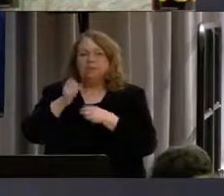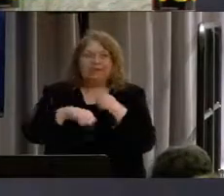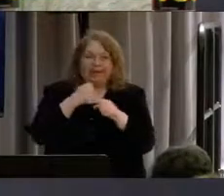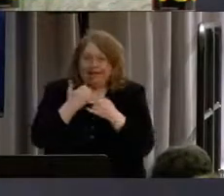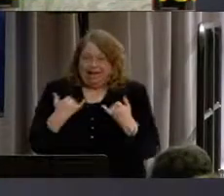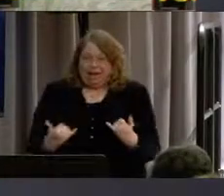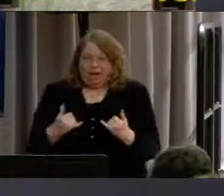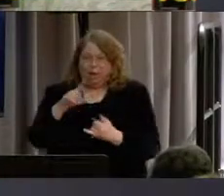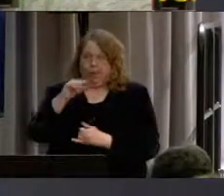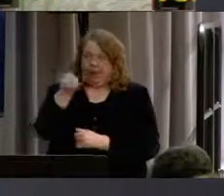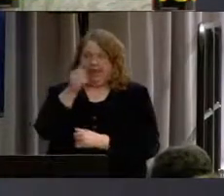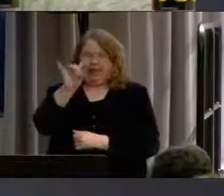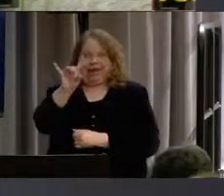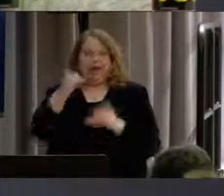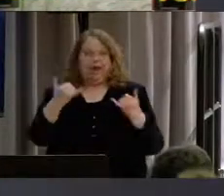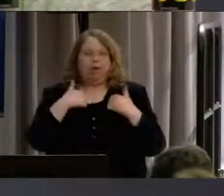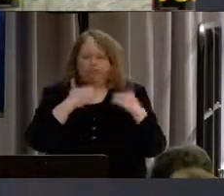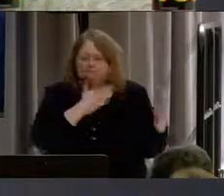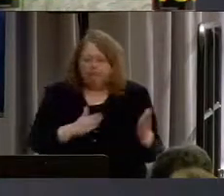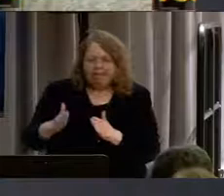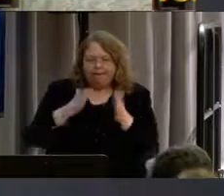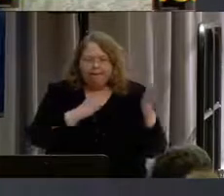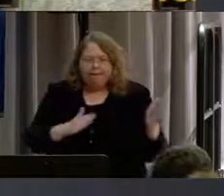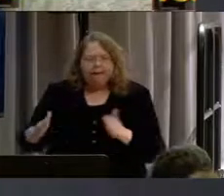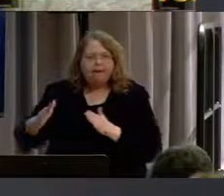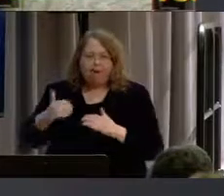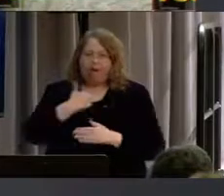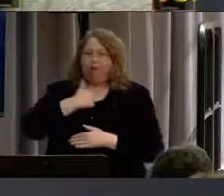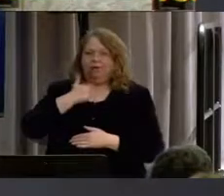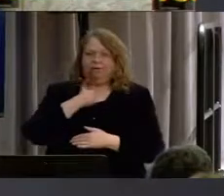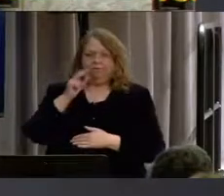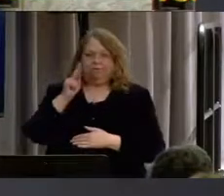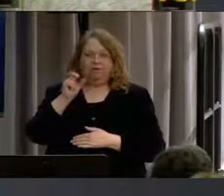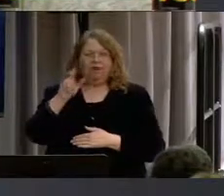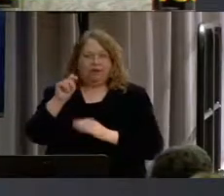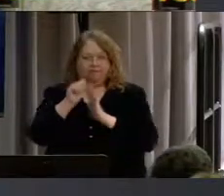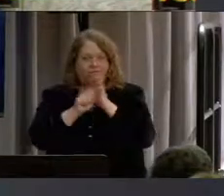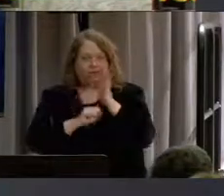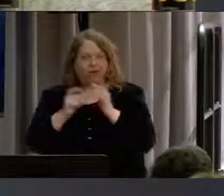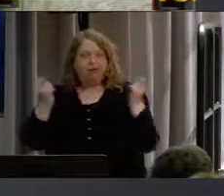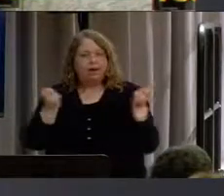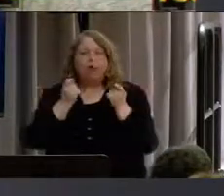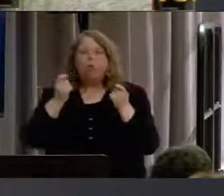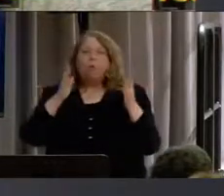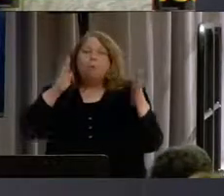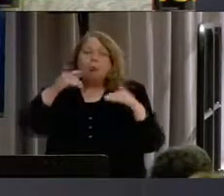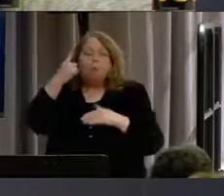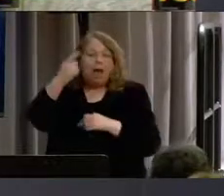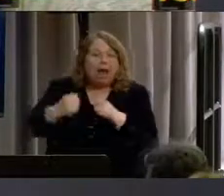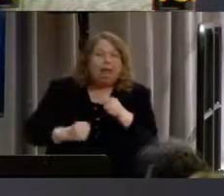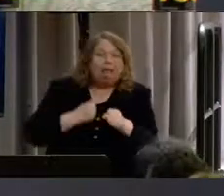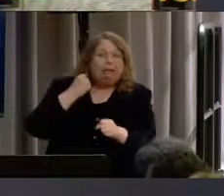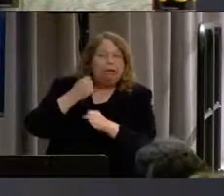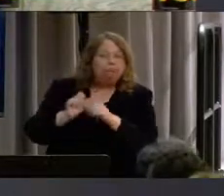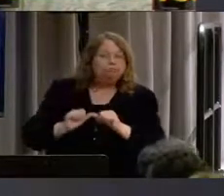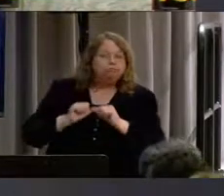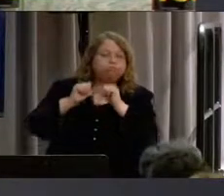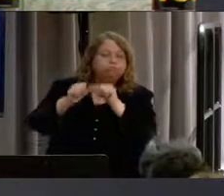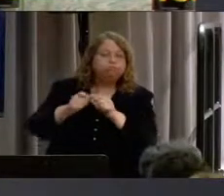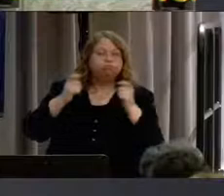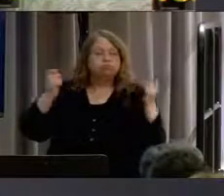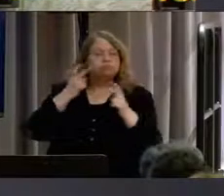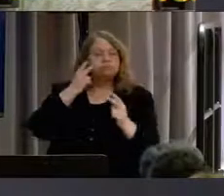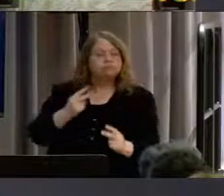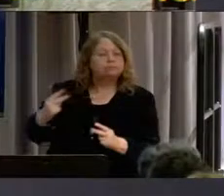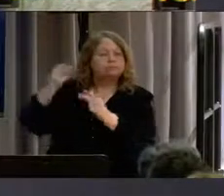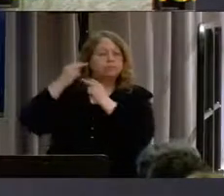2018. We're in the midst of planning for this 50th commemoration that we hope will be a year-long commemoration of the